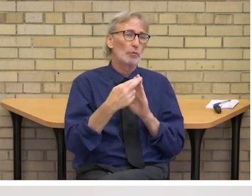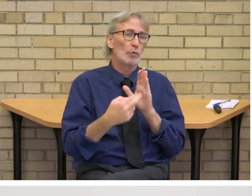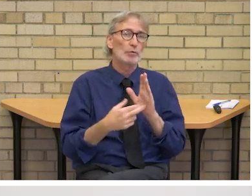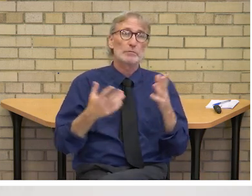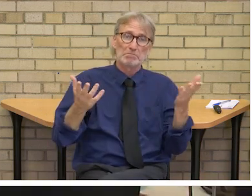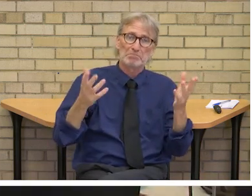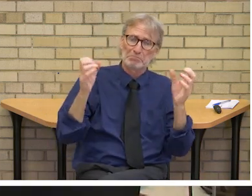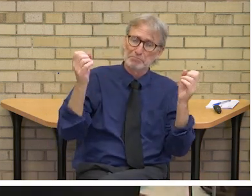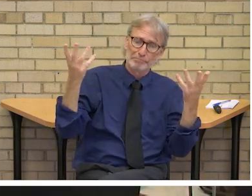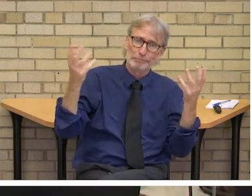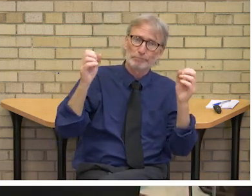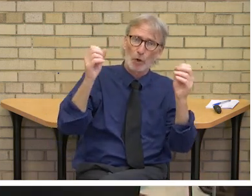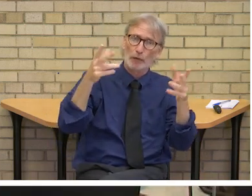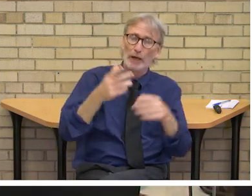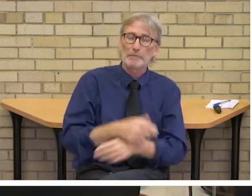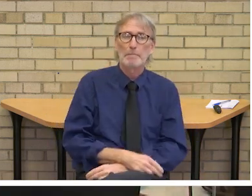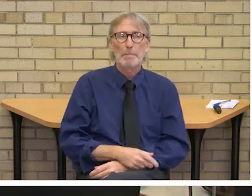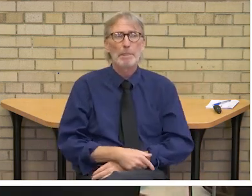Okay.